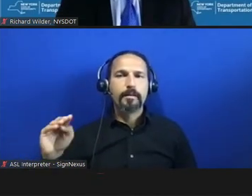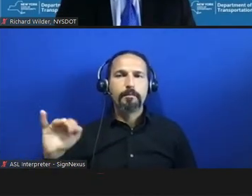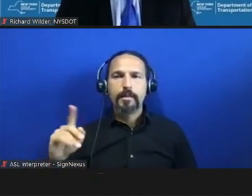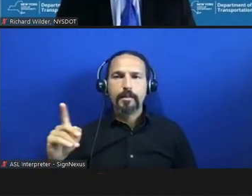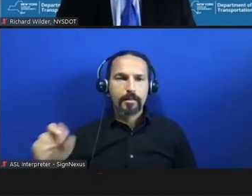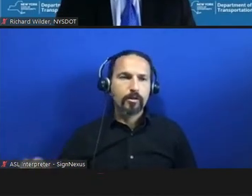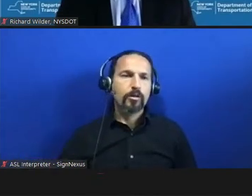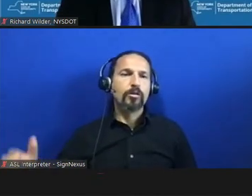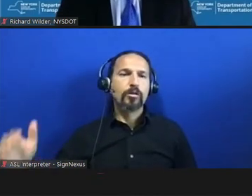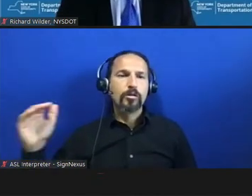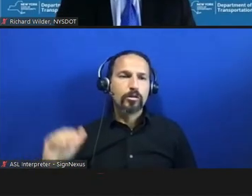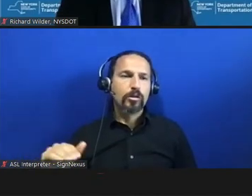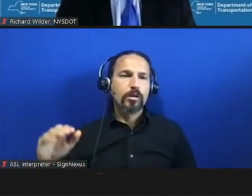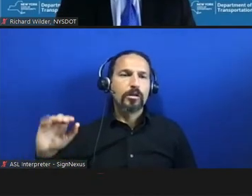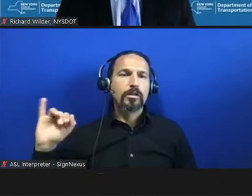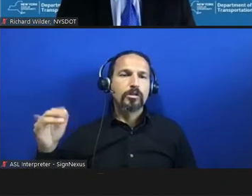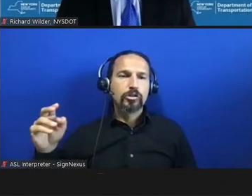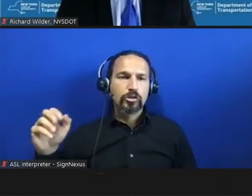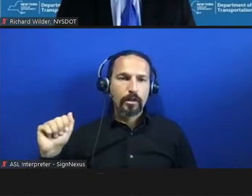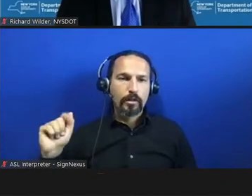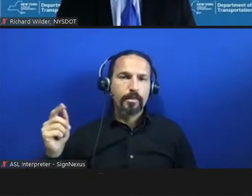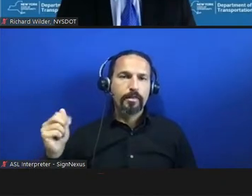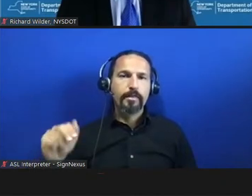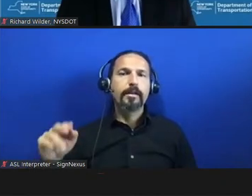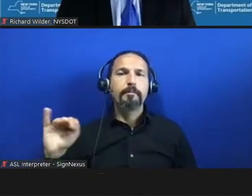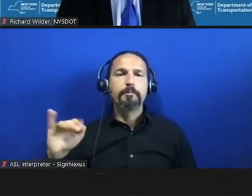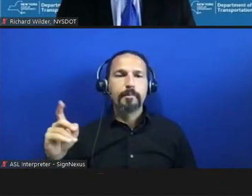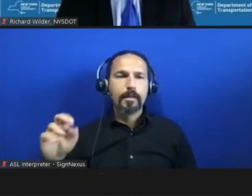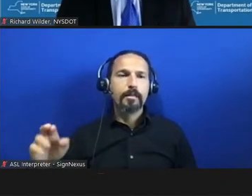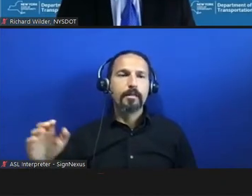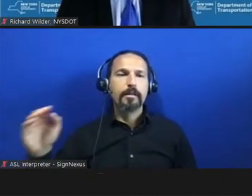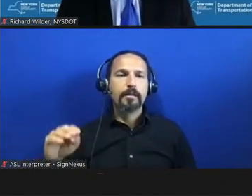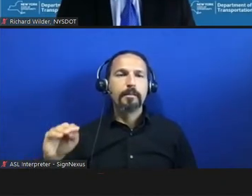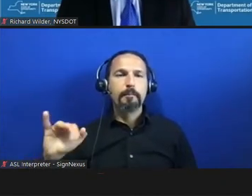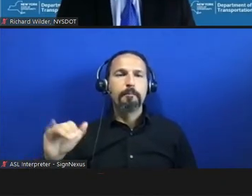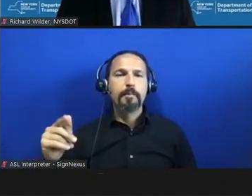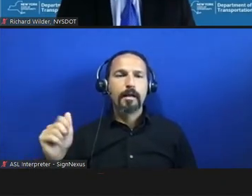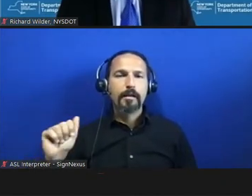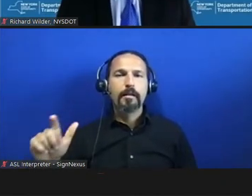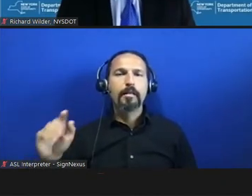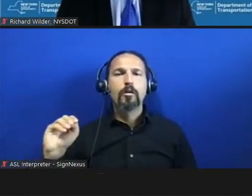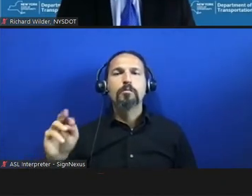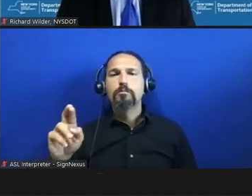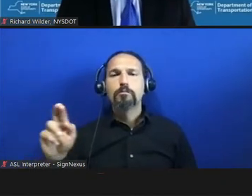our next speaker is Jonathan Miller thought by Michael Murray